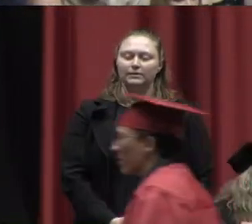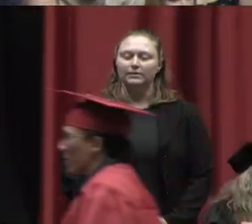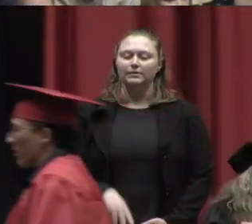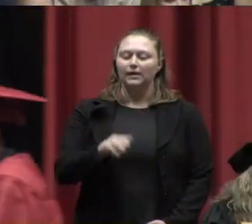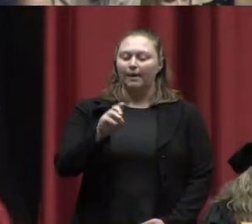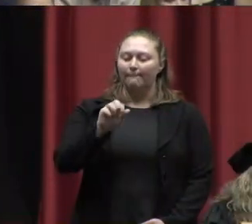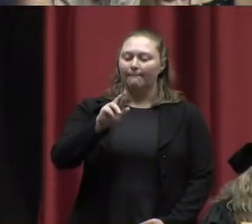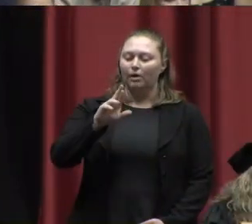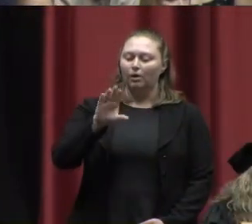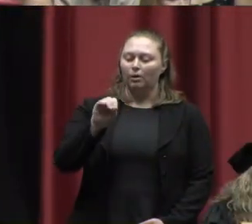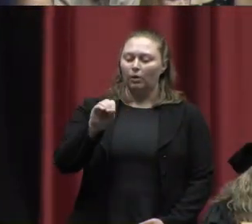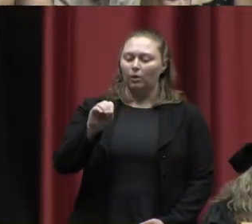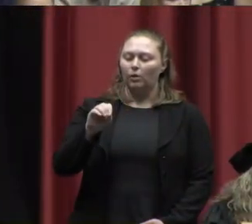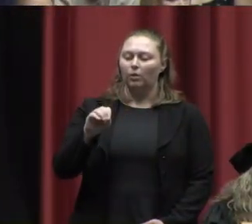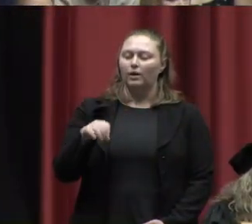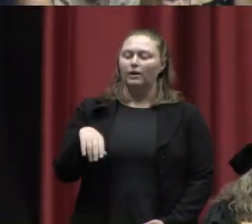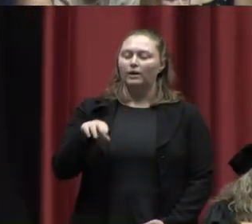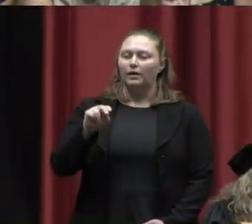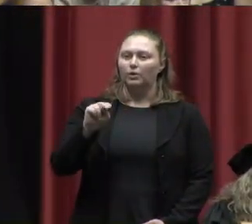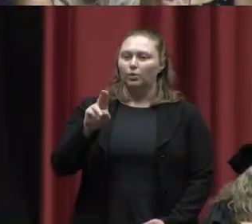Marco Antonio Nuanez.